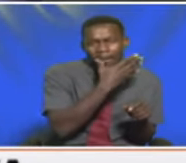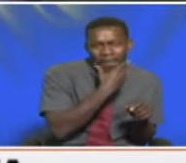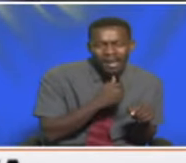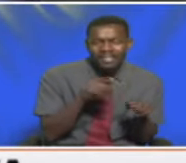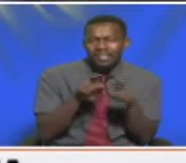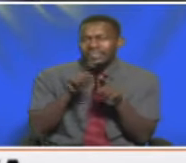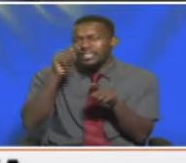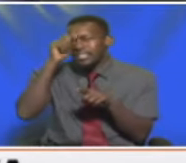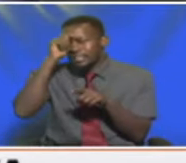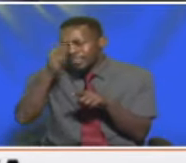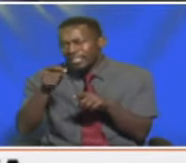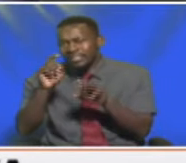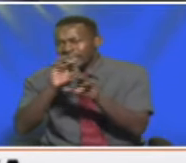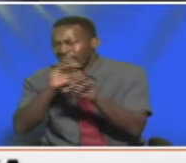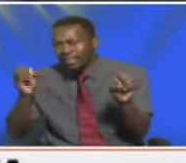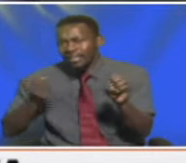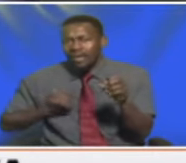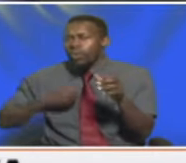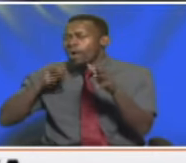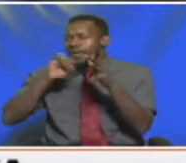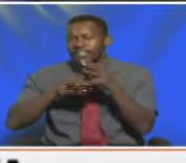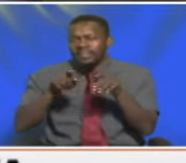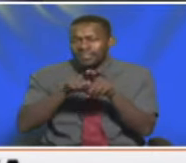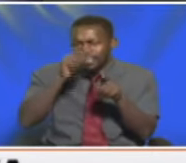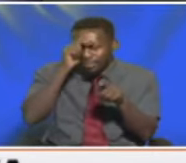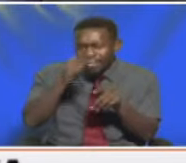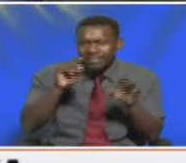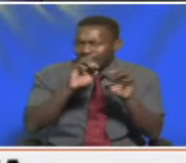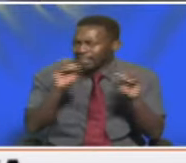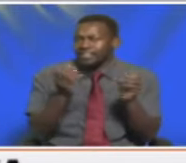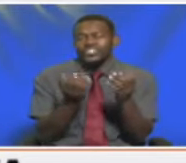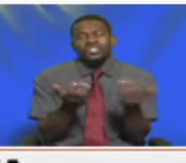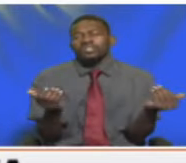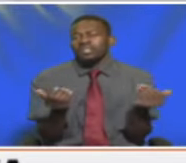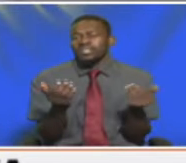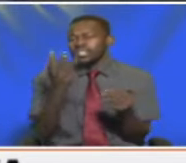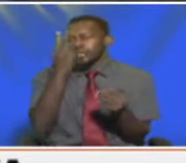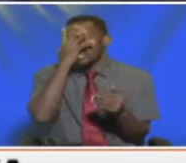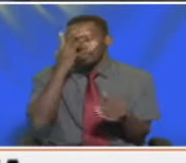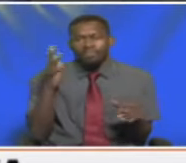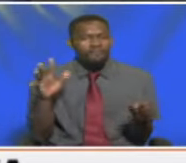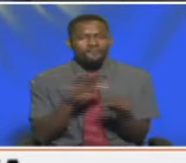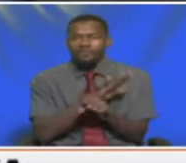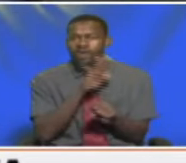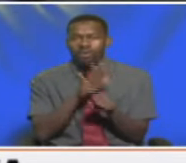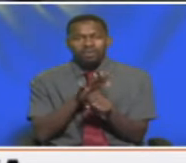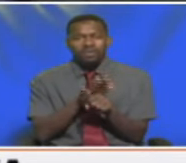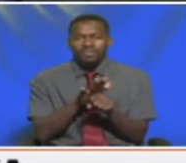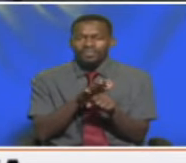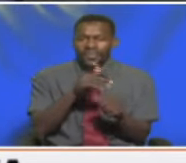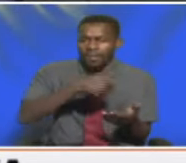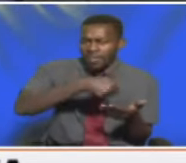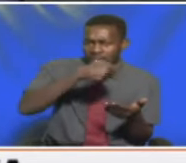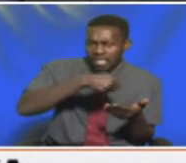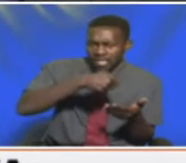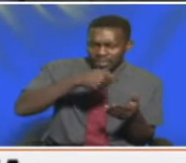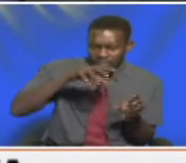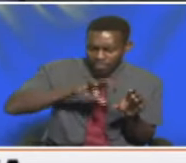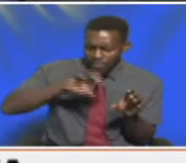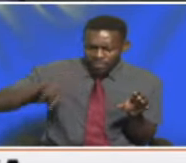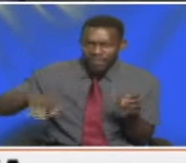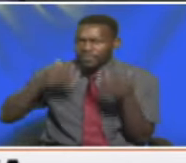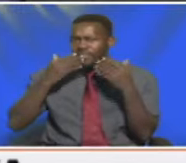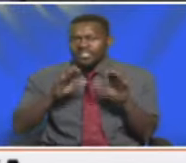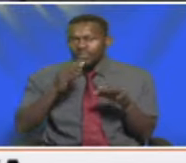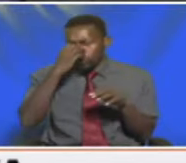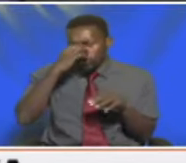further disrespect the wife and further disrespect the children. It's just a big shame. Once the bill has been withdrawn, Ruto must go. Correct.